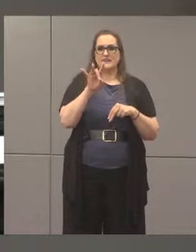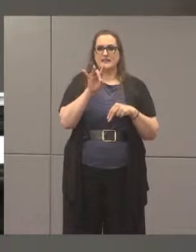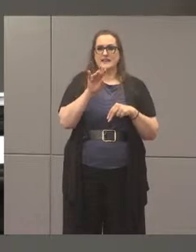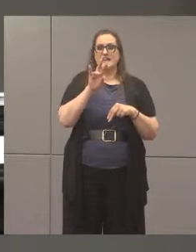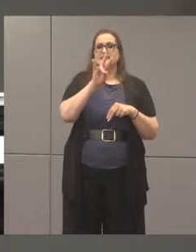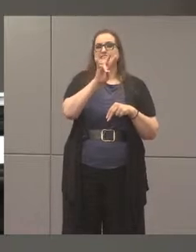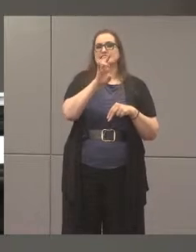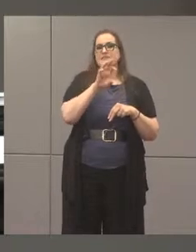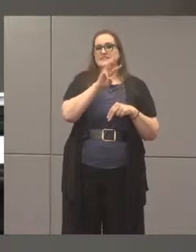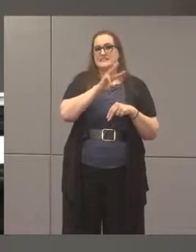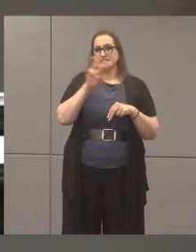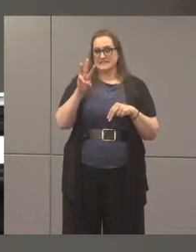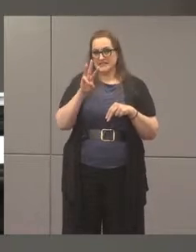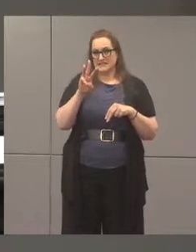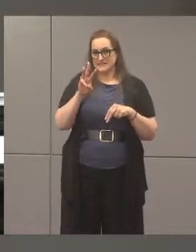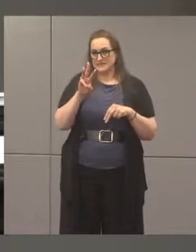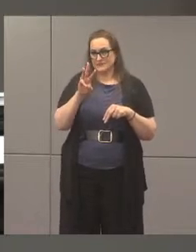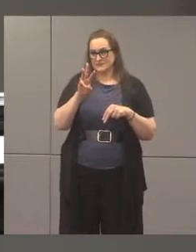58,766.